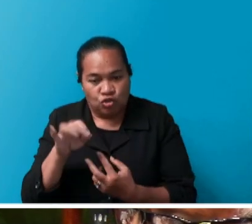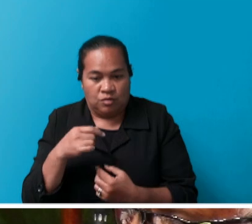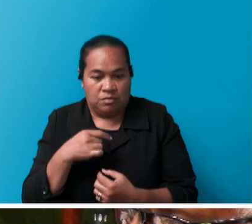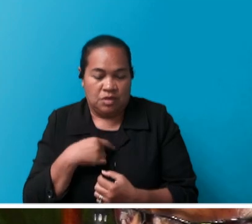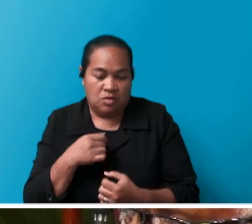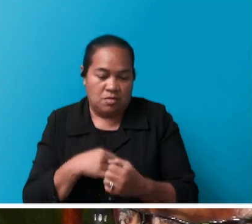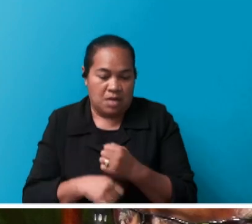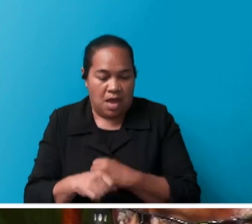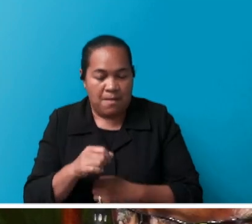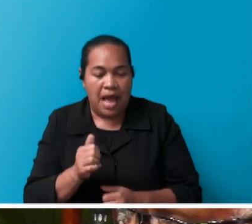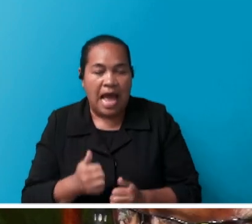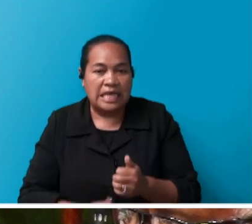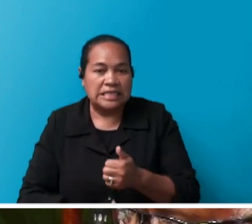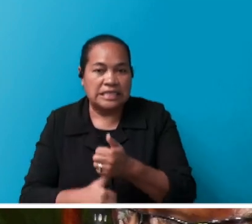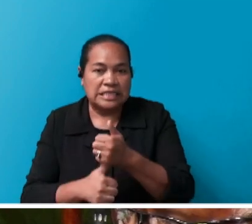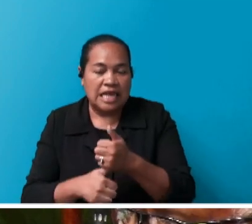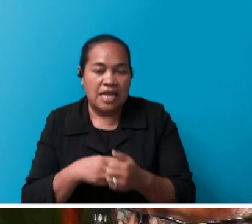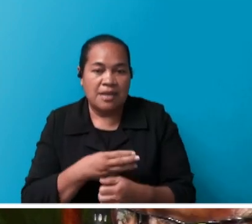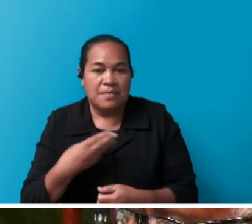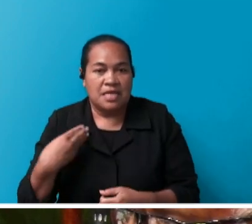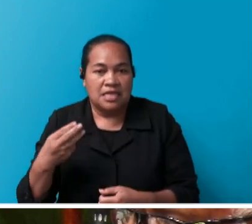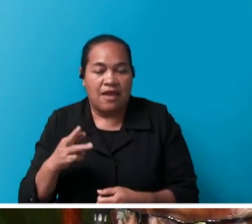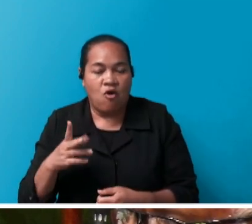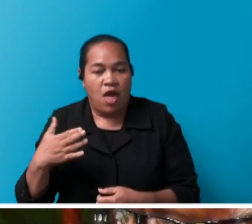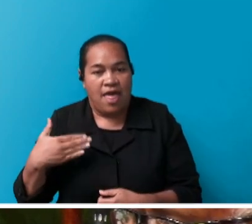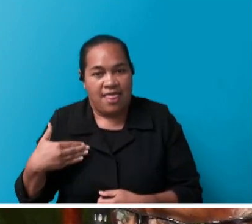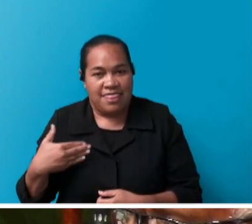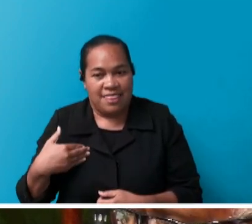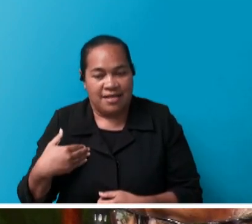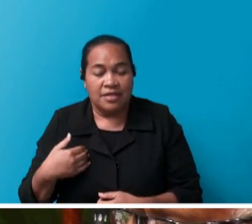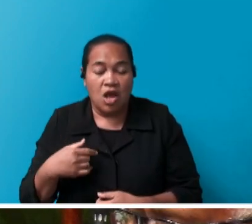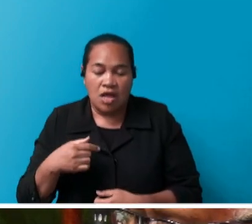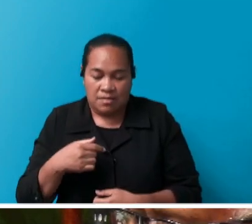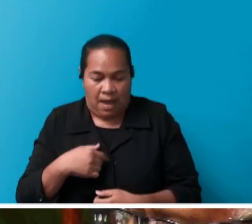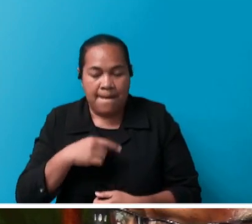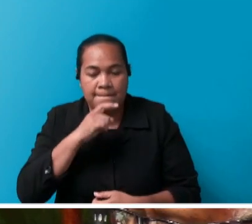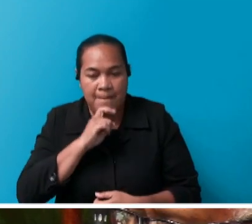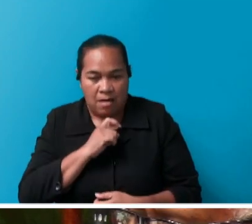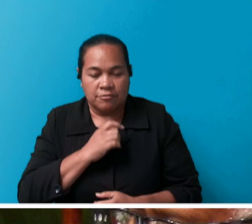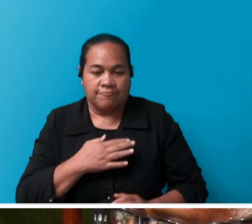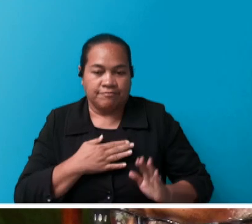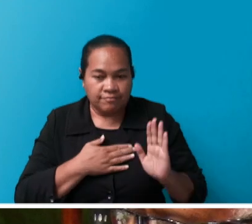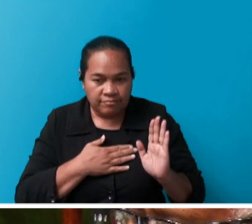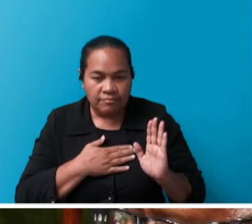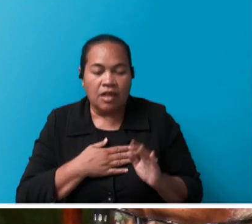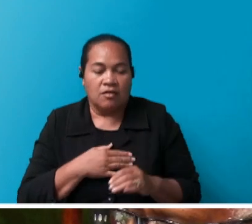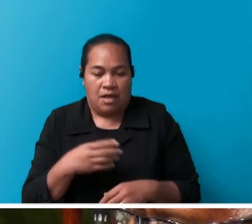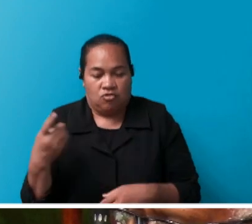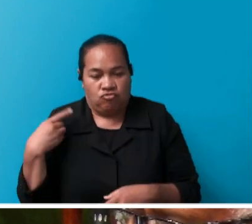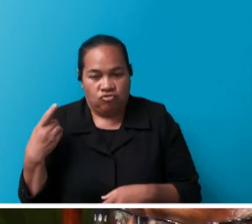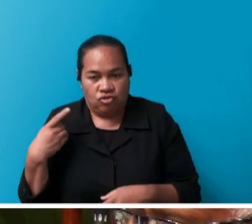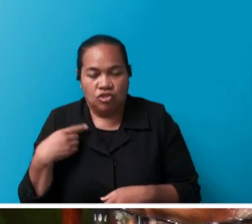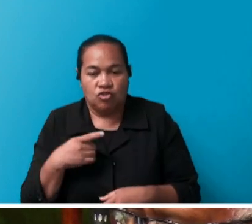Medical Services. Honorable Prime Minister, sir, I vow to carry out my duty to the best of my ability